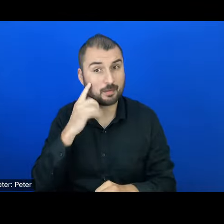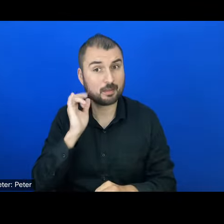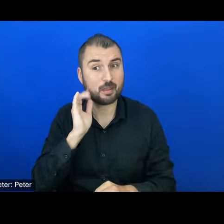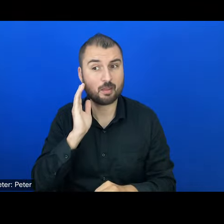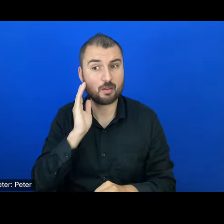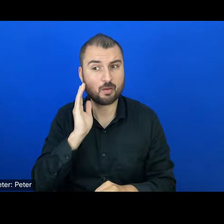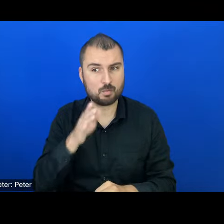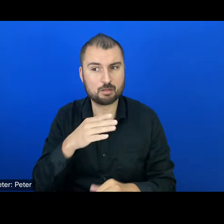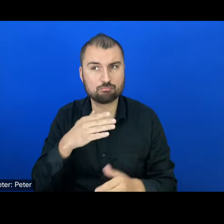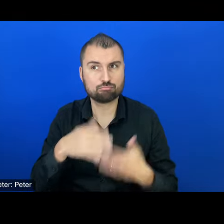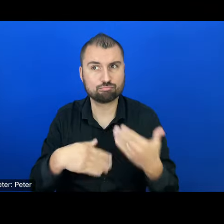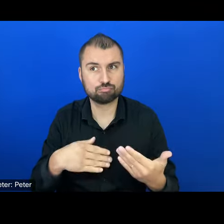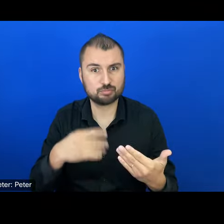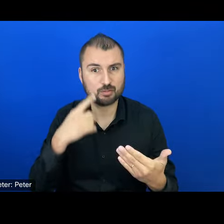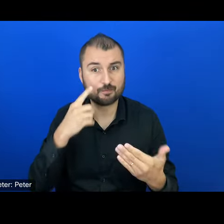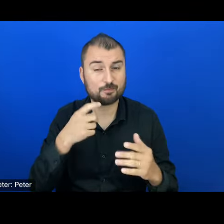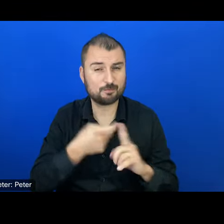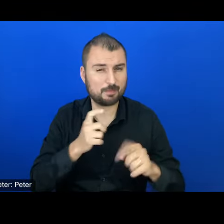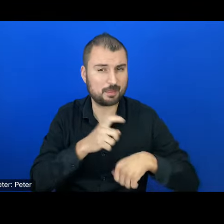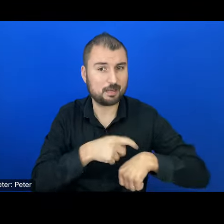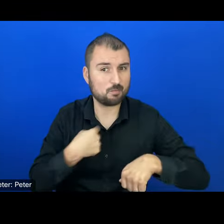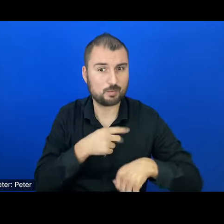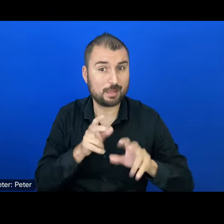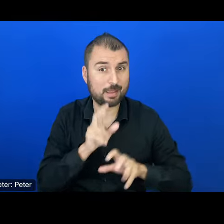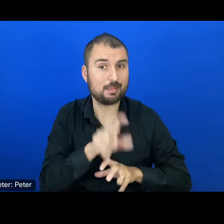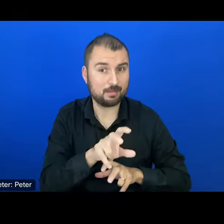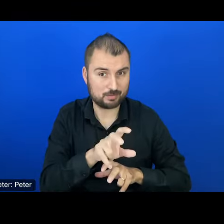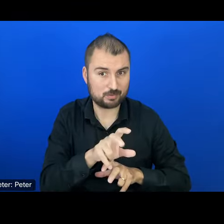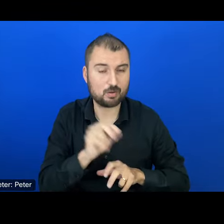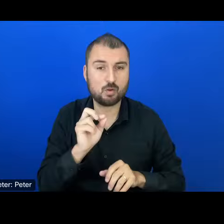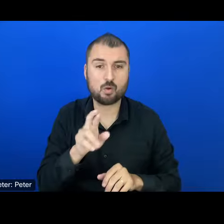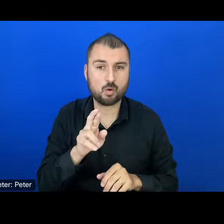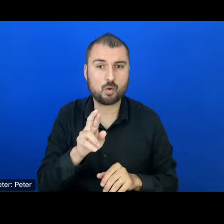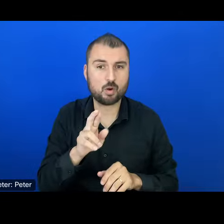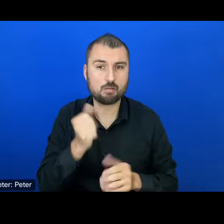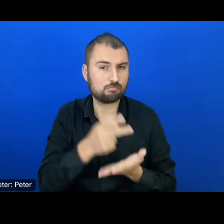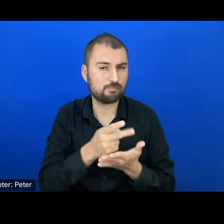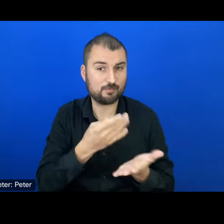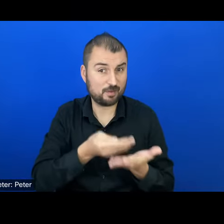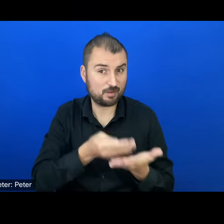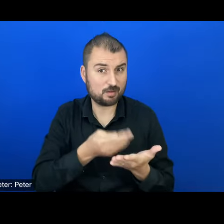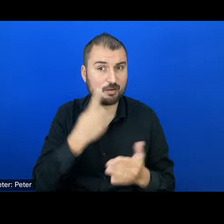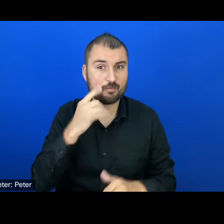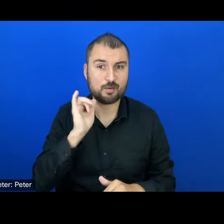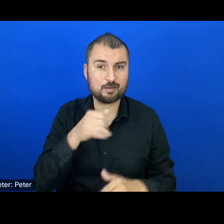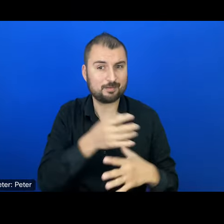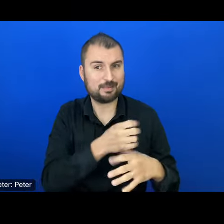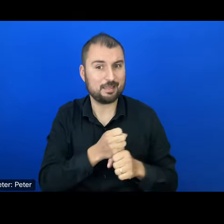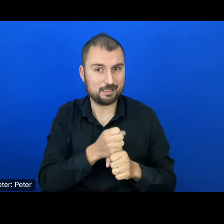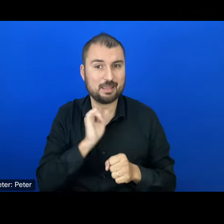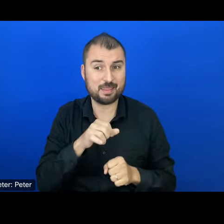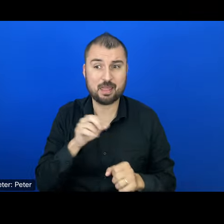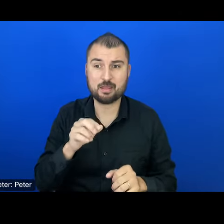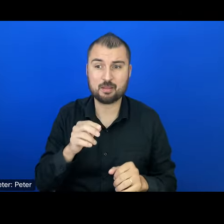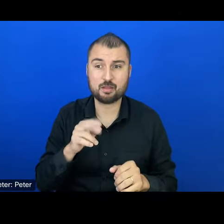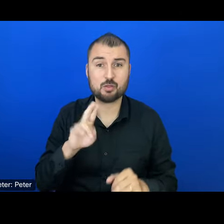take from the time we allocate or approve funds to actually get the central unit